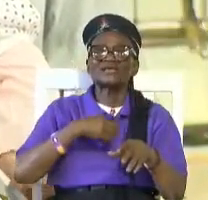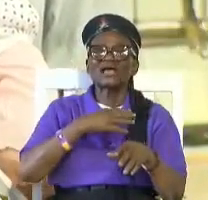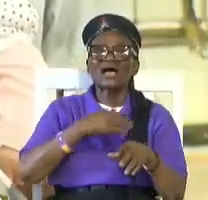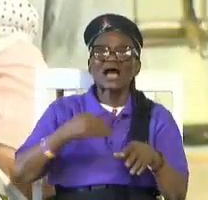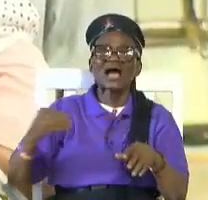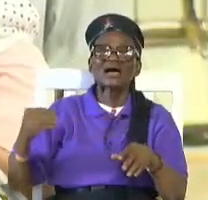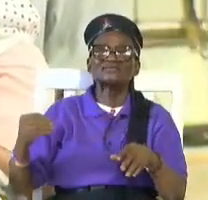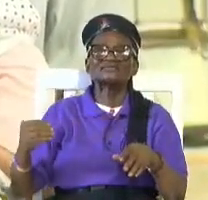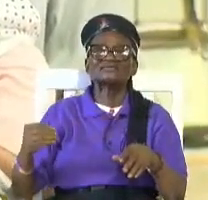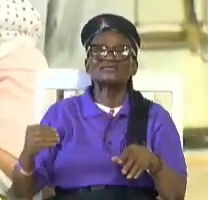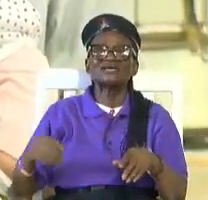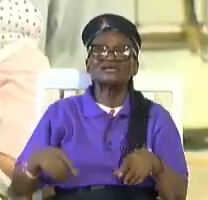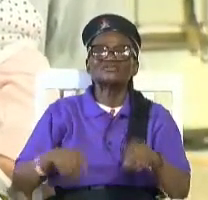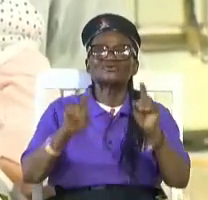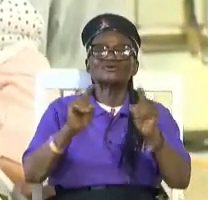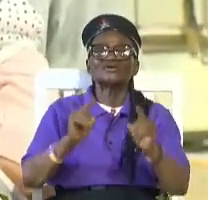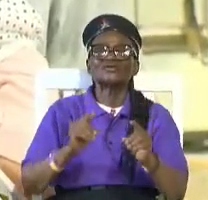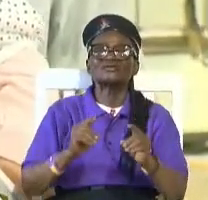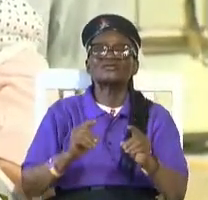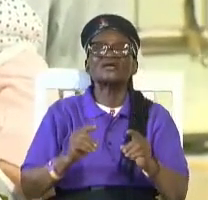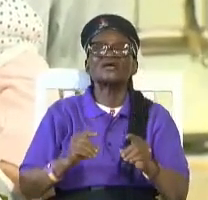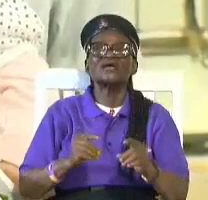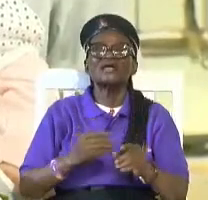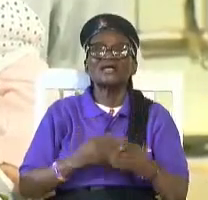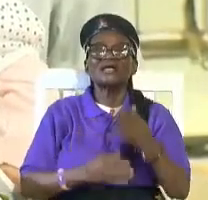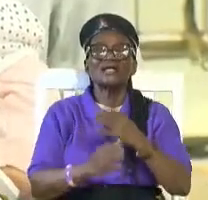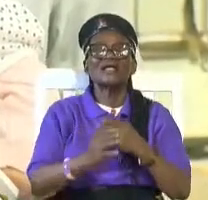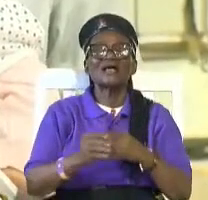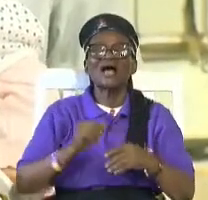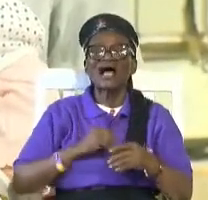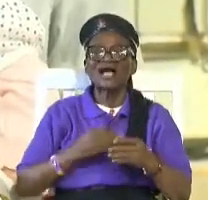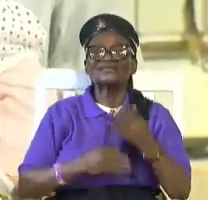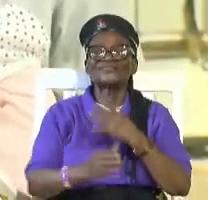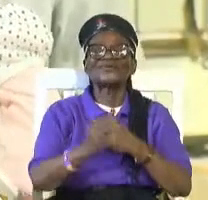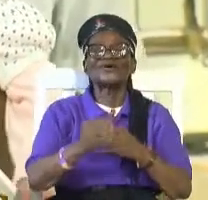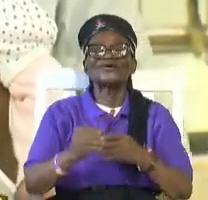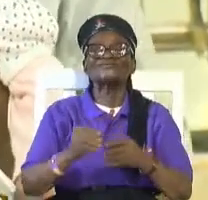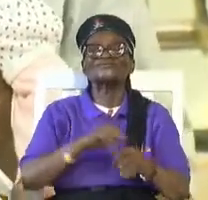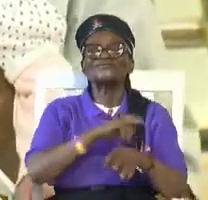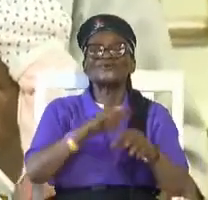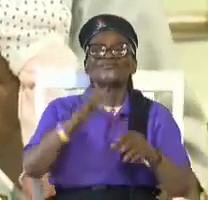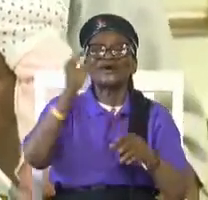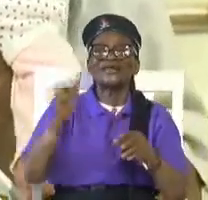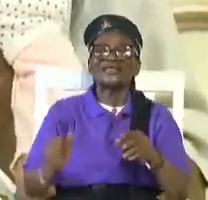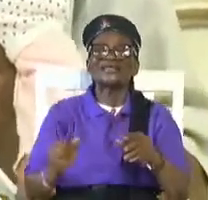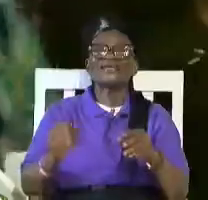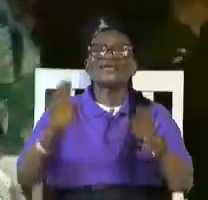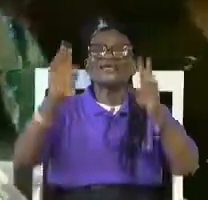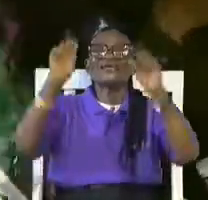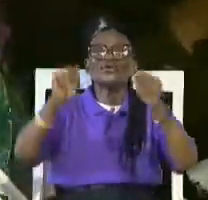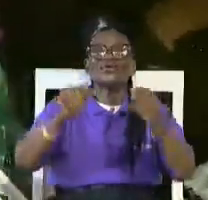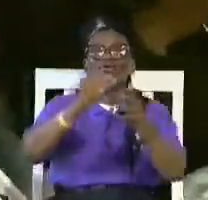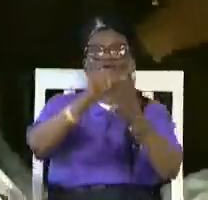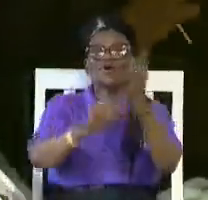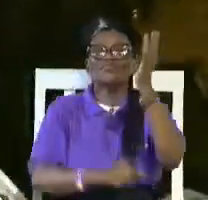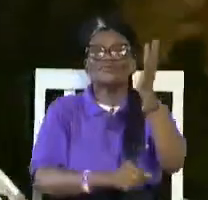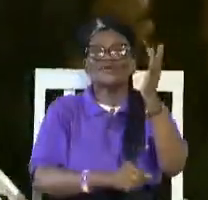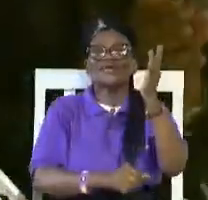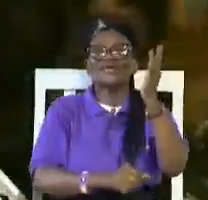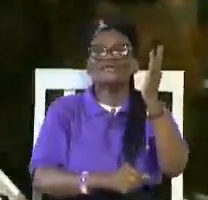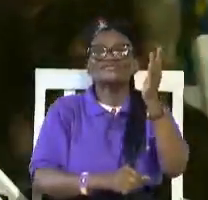And during delivery, I delivered normally. No operation.